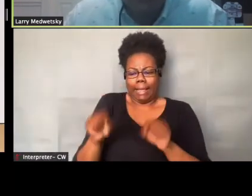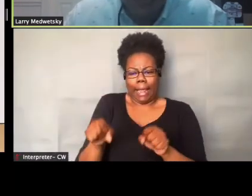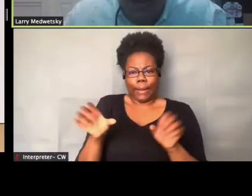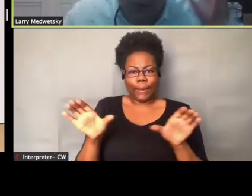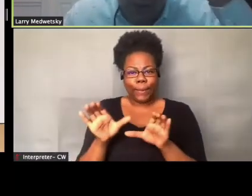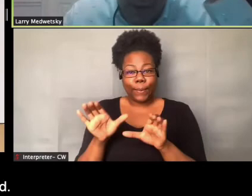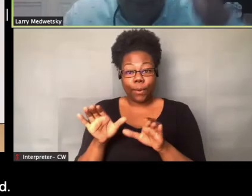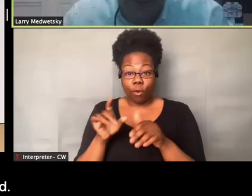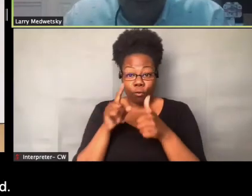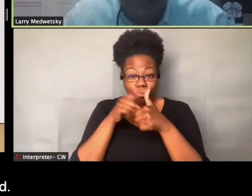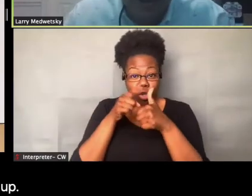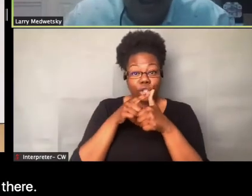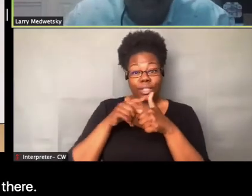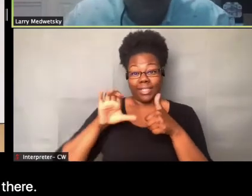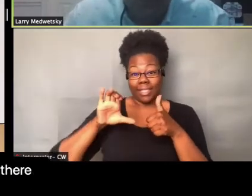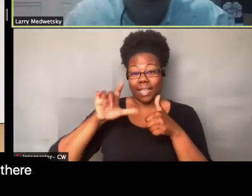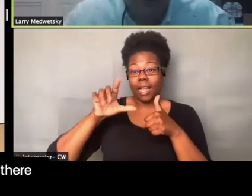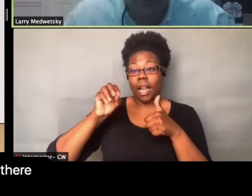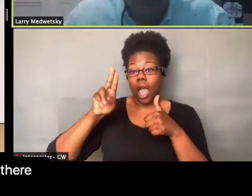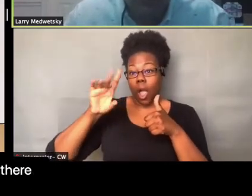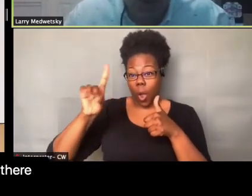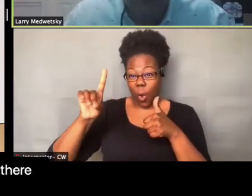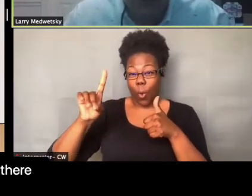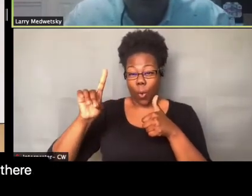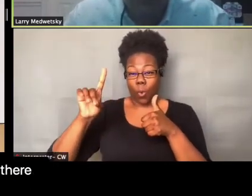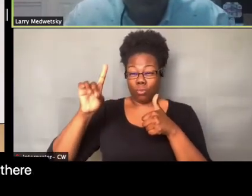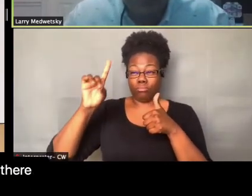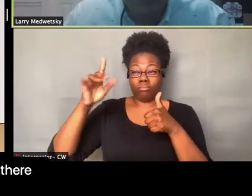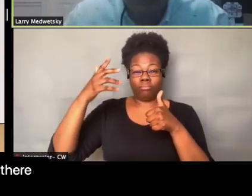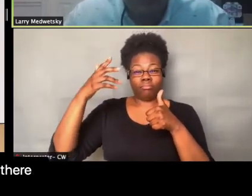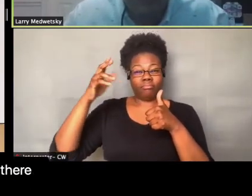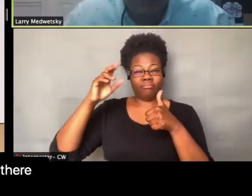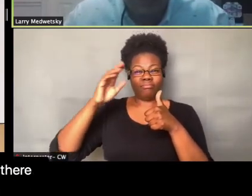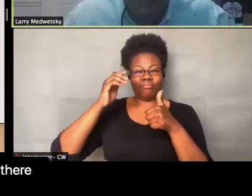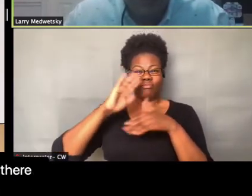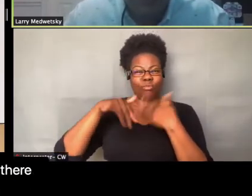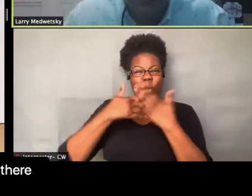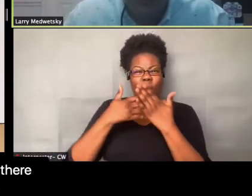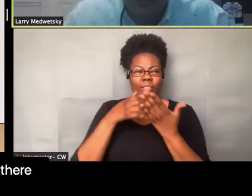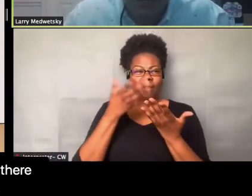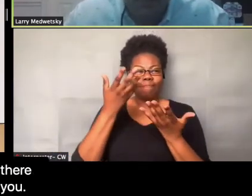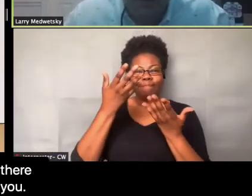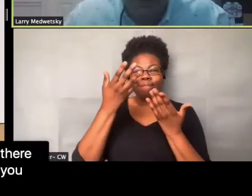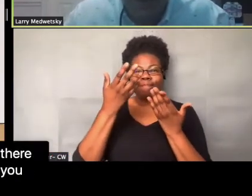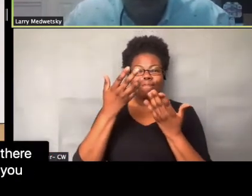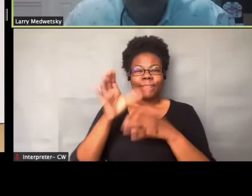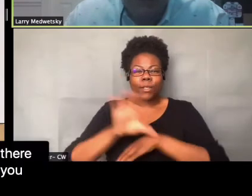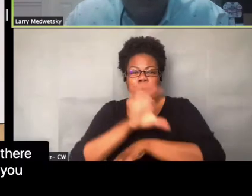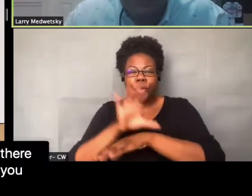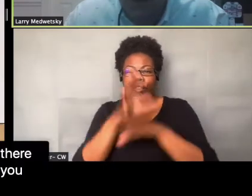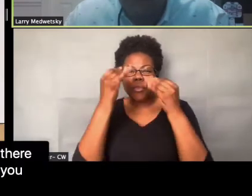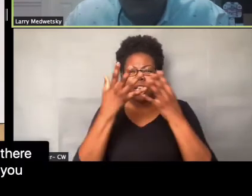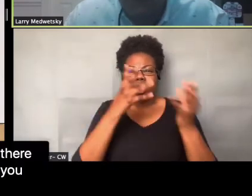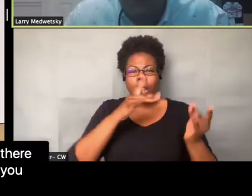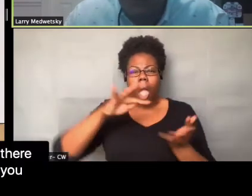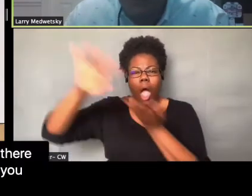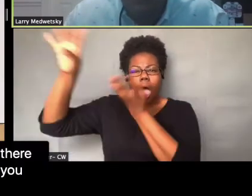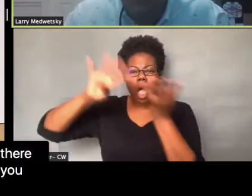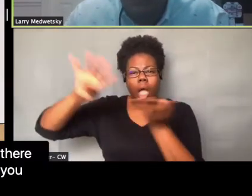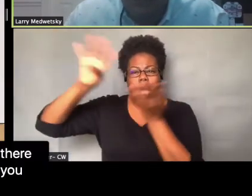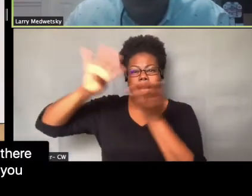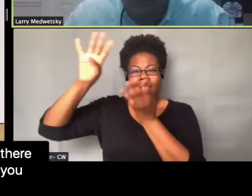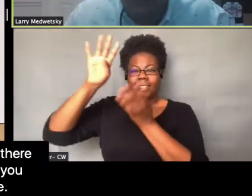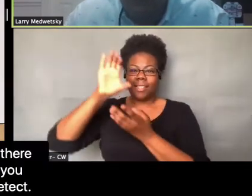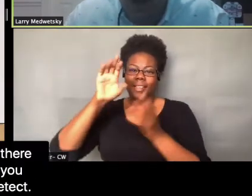by the cloud up there in the sky somewhere. Use artificial intelligence. You can communicate directly to cell phone. It